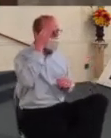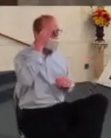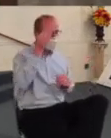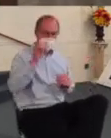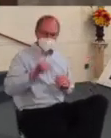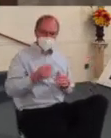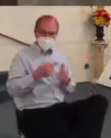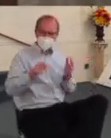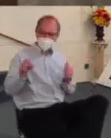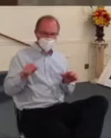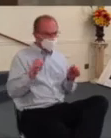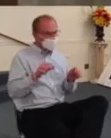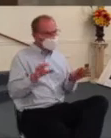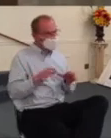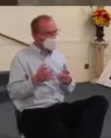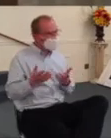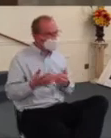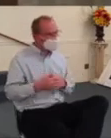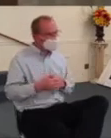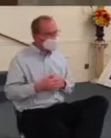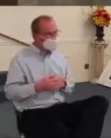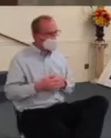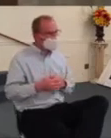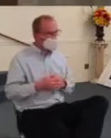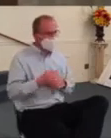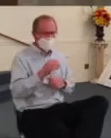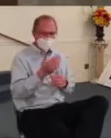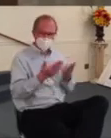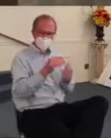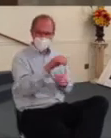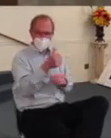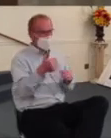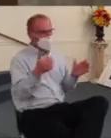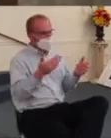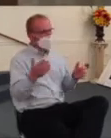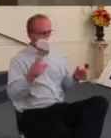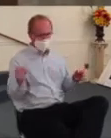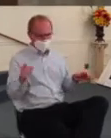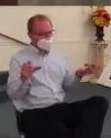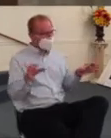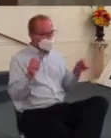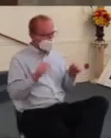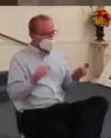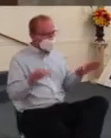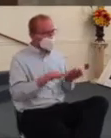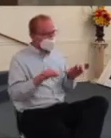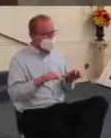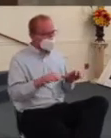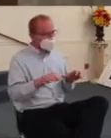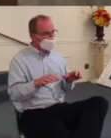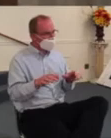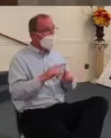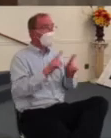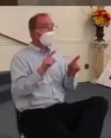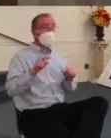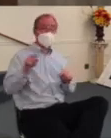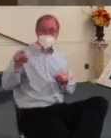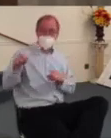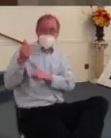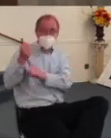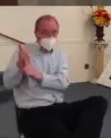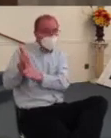That there are some other things that could have been done, but this is what she could do. How did he know her